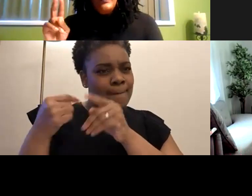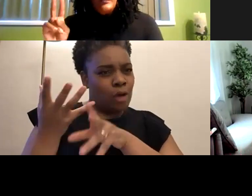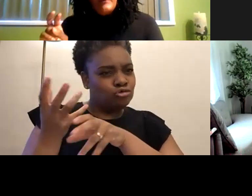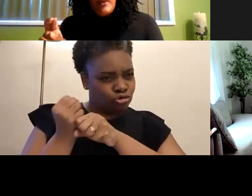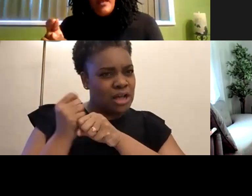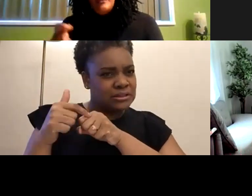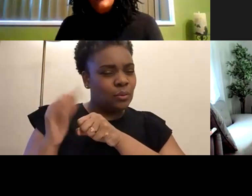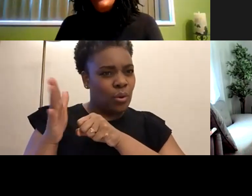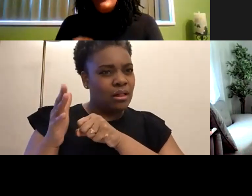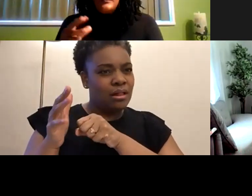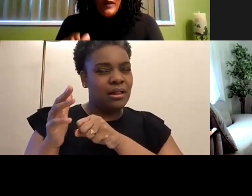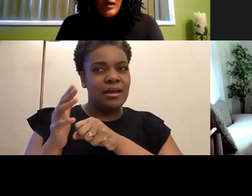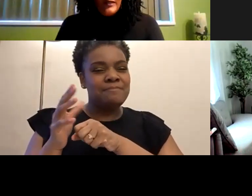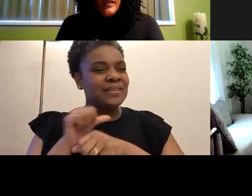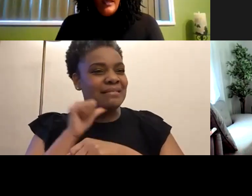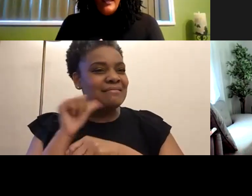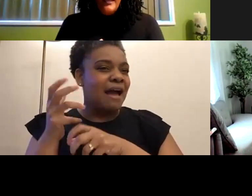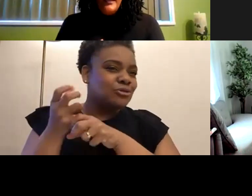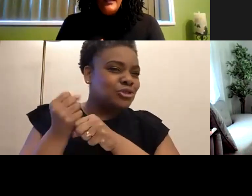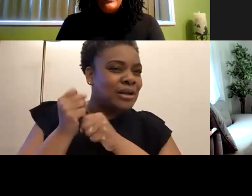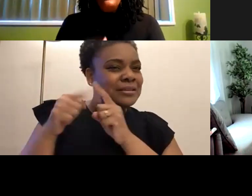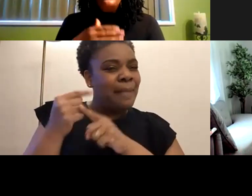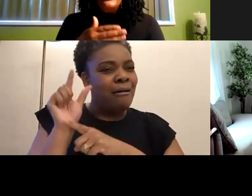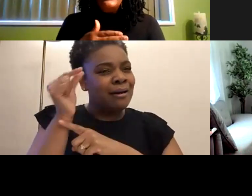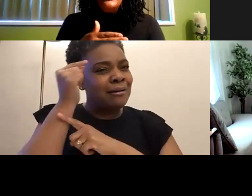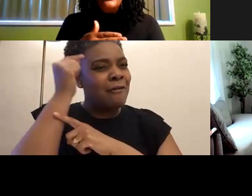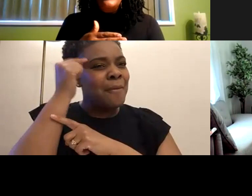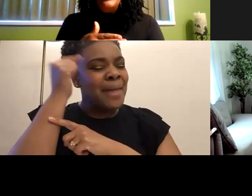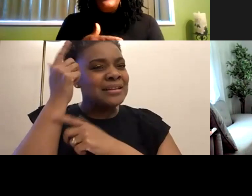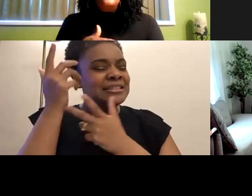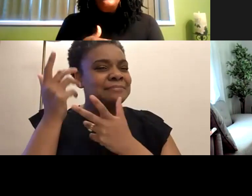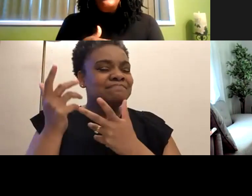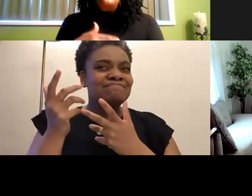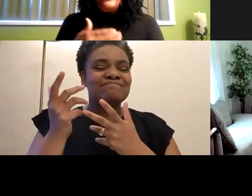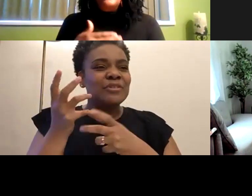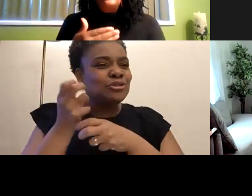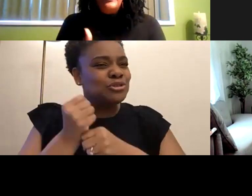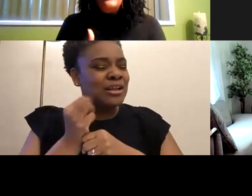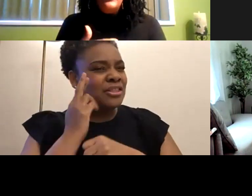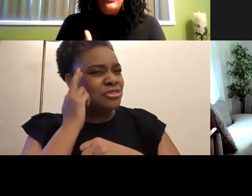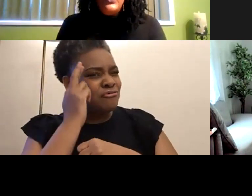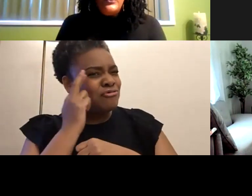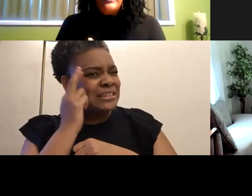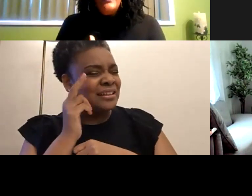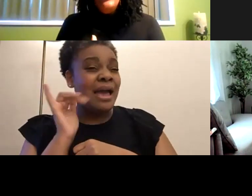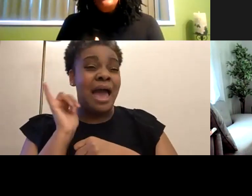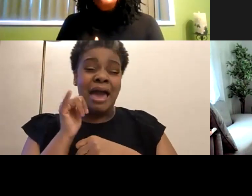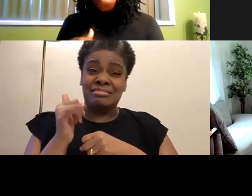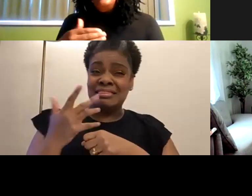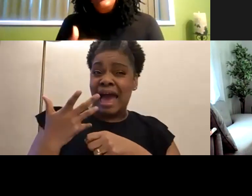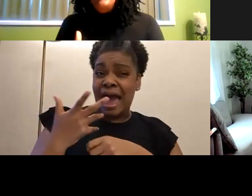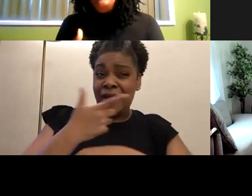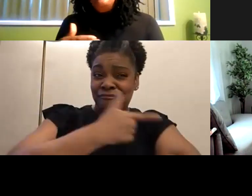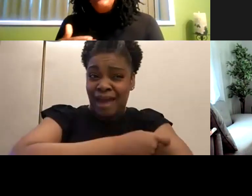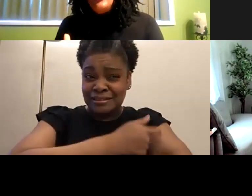about government, the trust about is there a reason about, is the vaccine already secured? Was